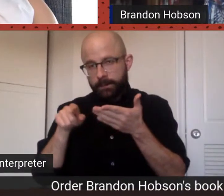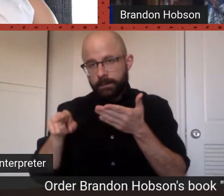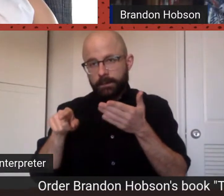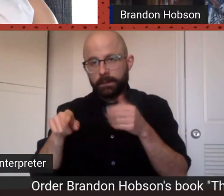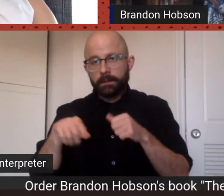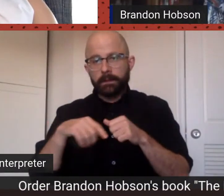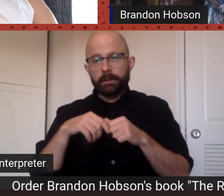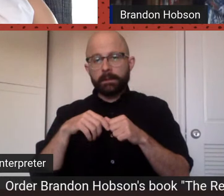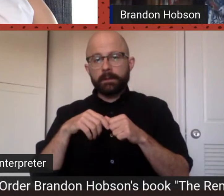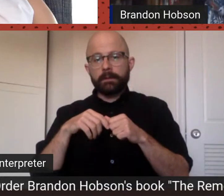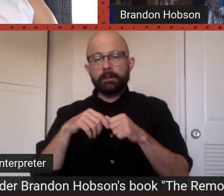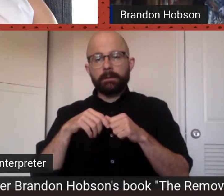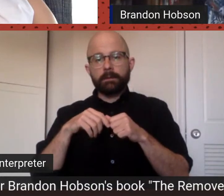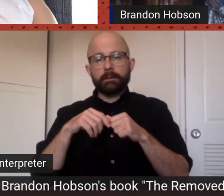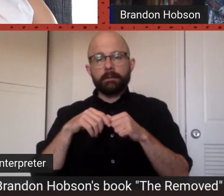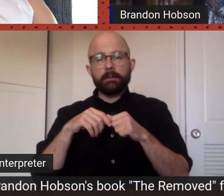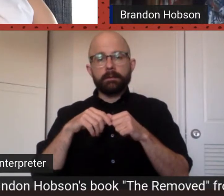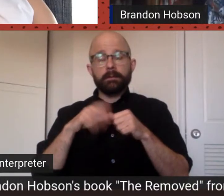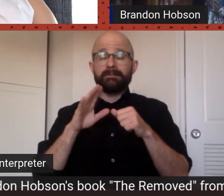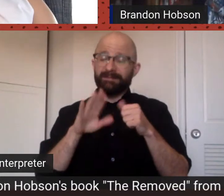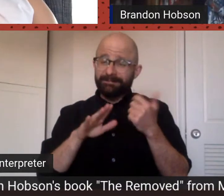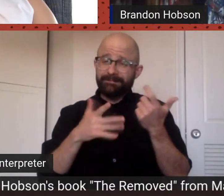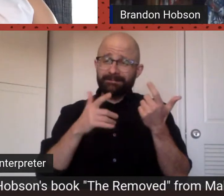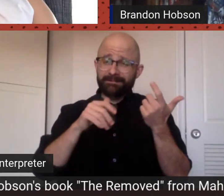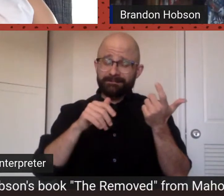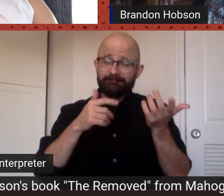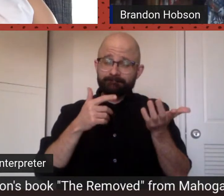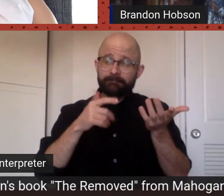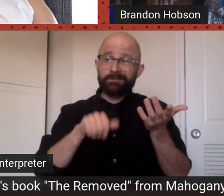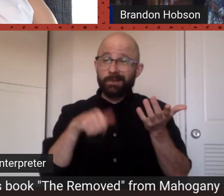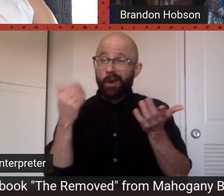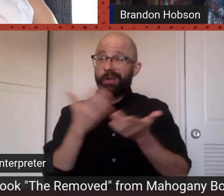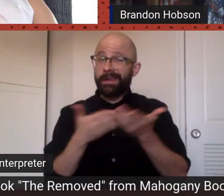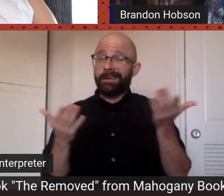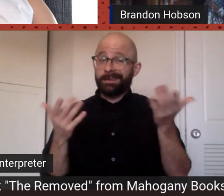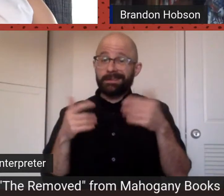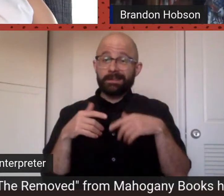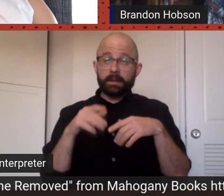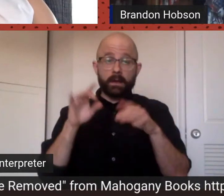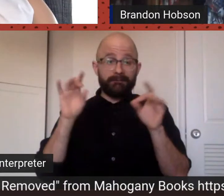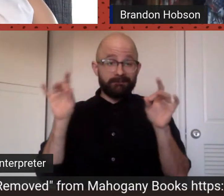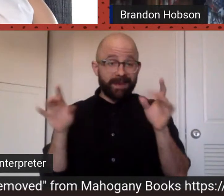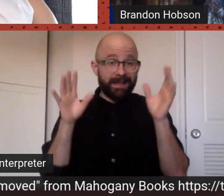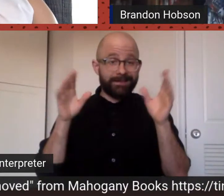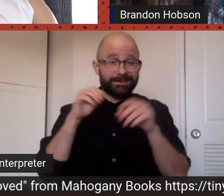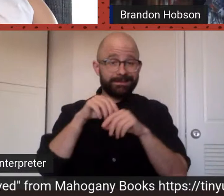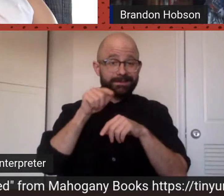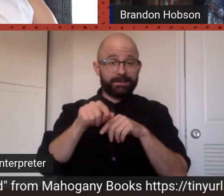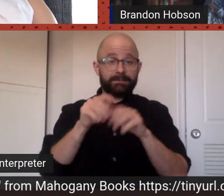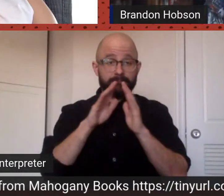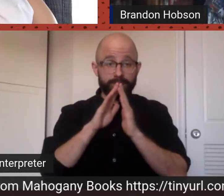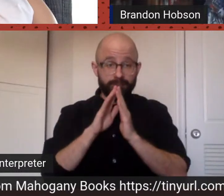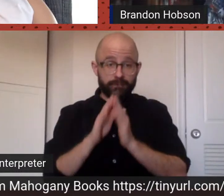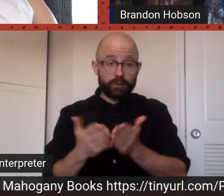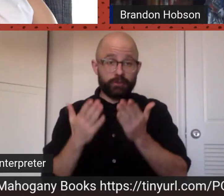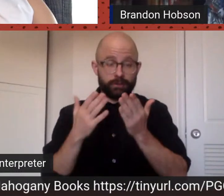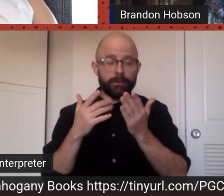the other thing is that the violence in this book that led